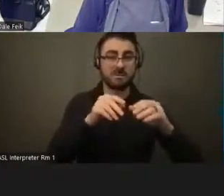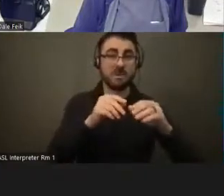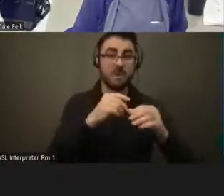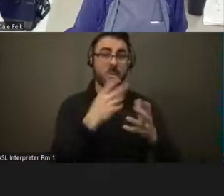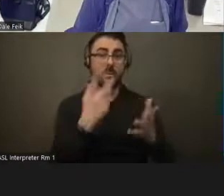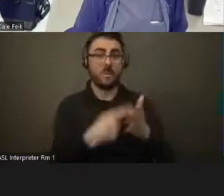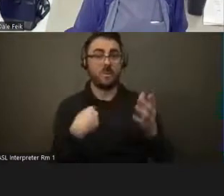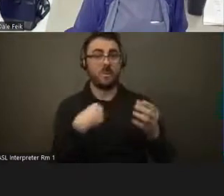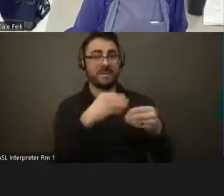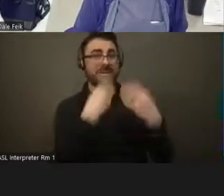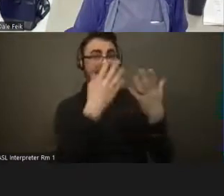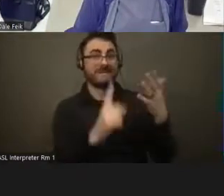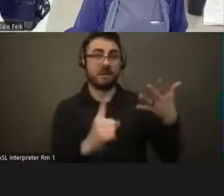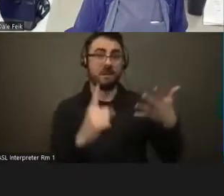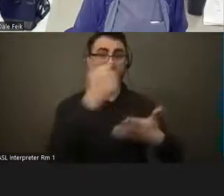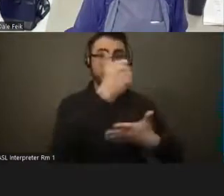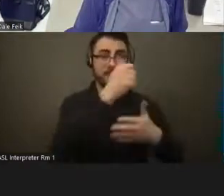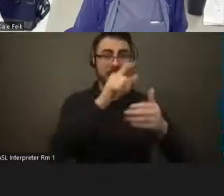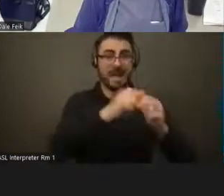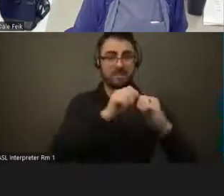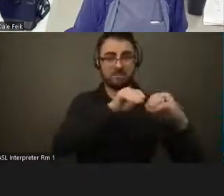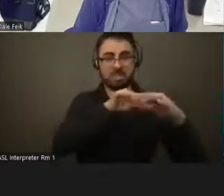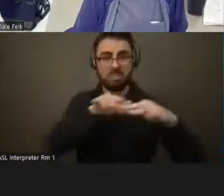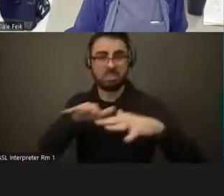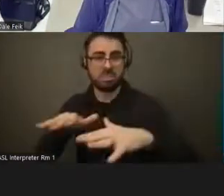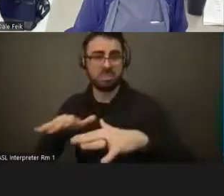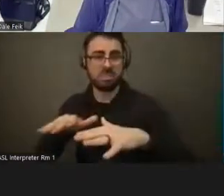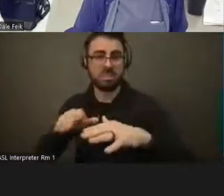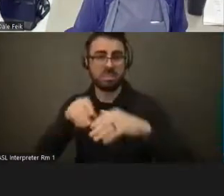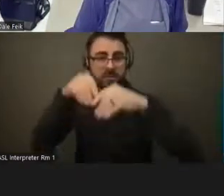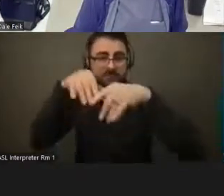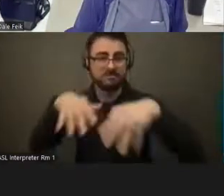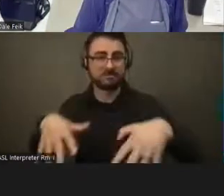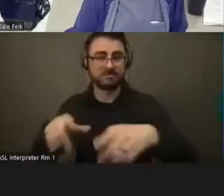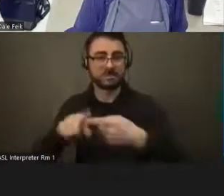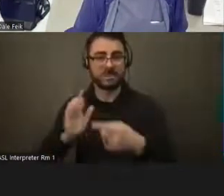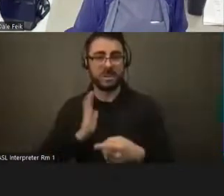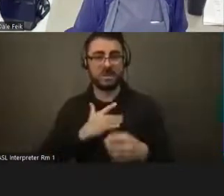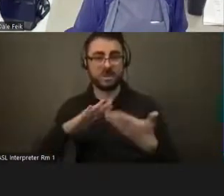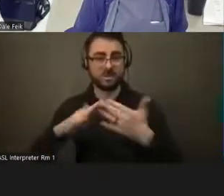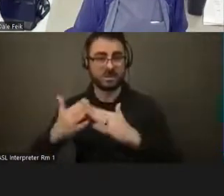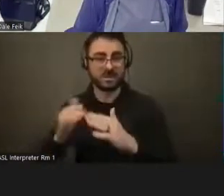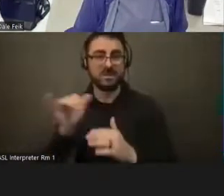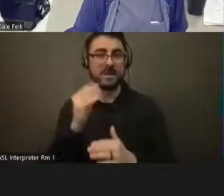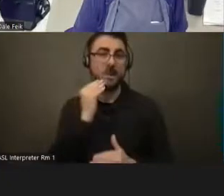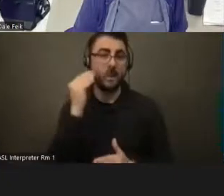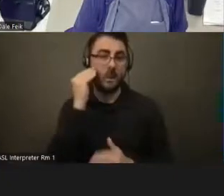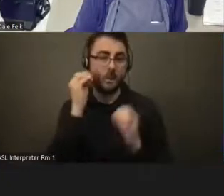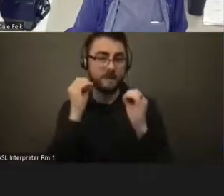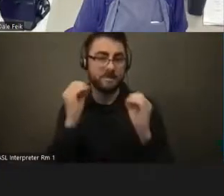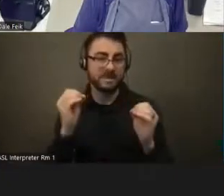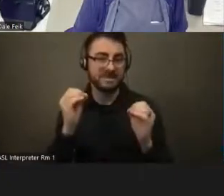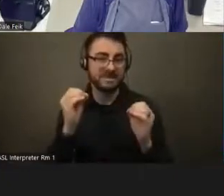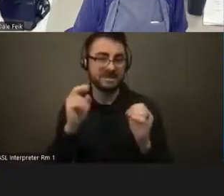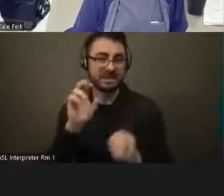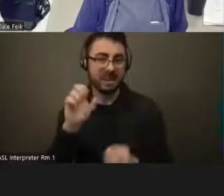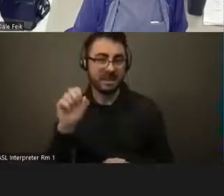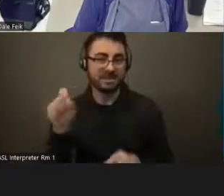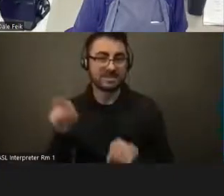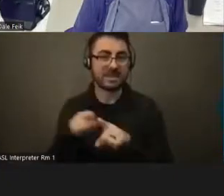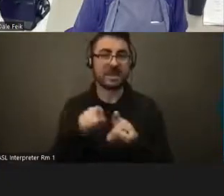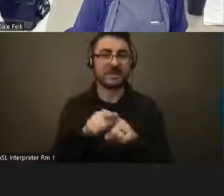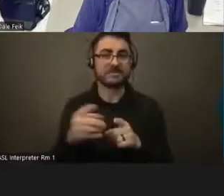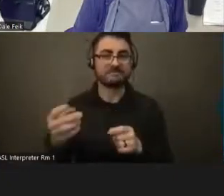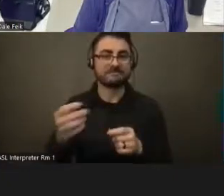see going on in our community, such as homelessness or incarceration or those sorts of